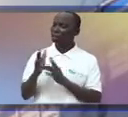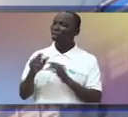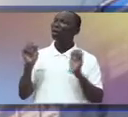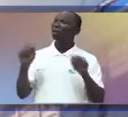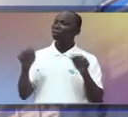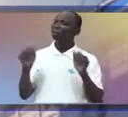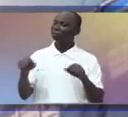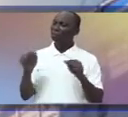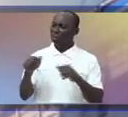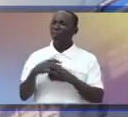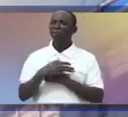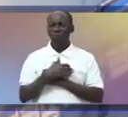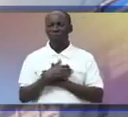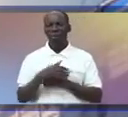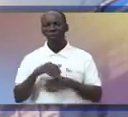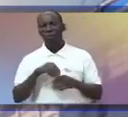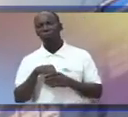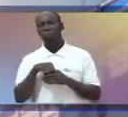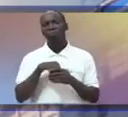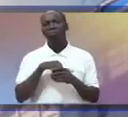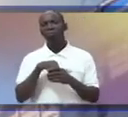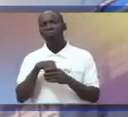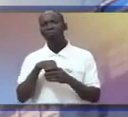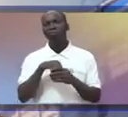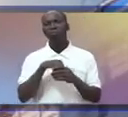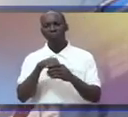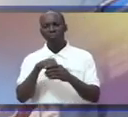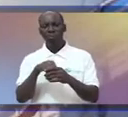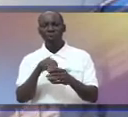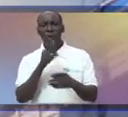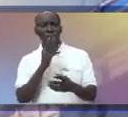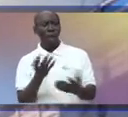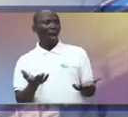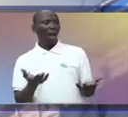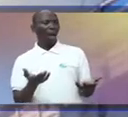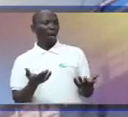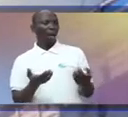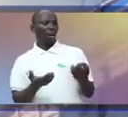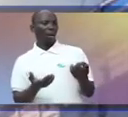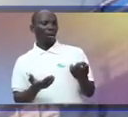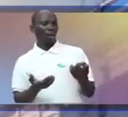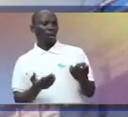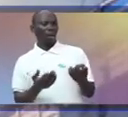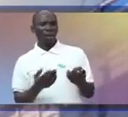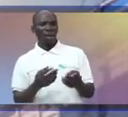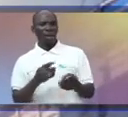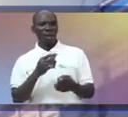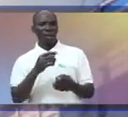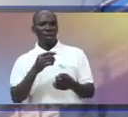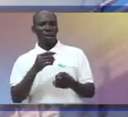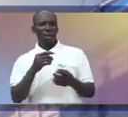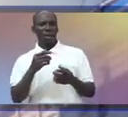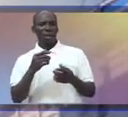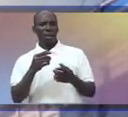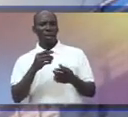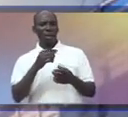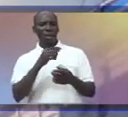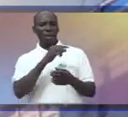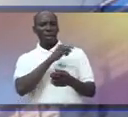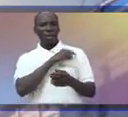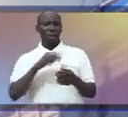no okoduru ba bia na nsio bi da ho na Ethiopia ni treasury sika hwe so fuyi e bi sa Philip se